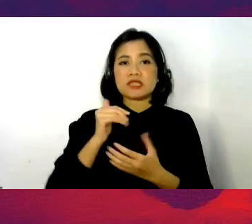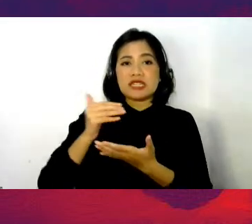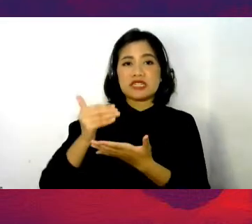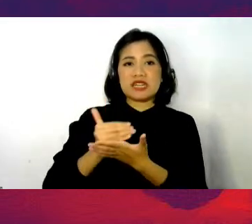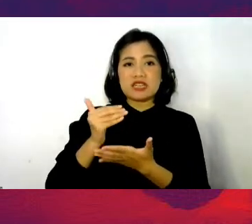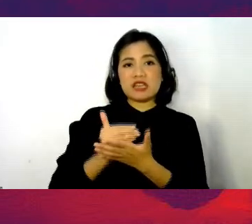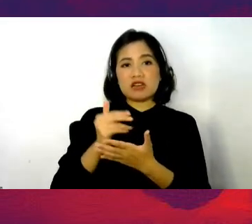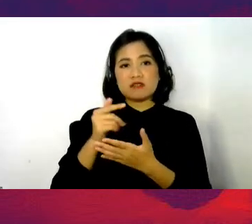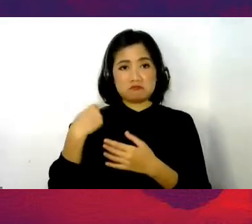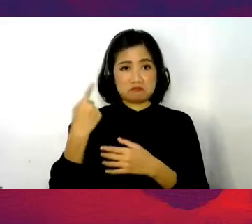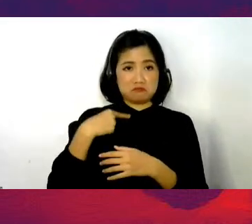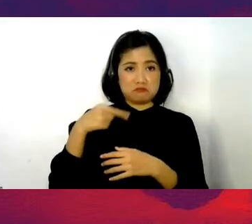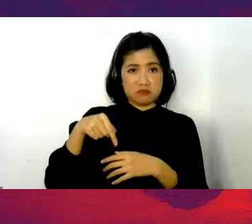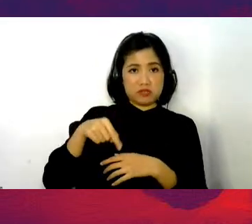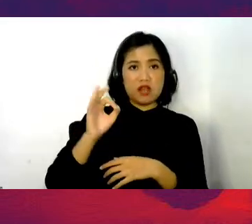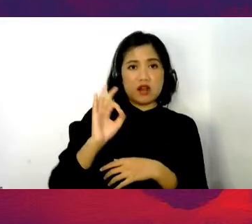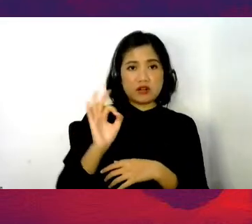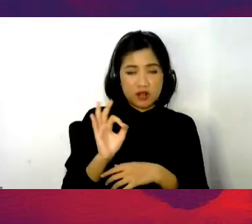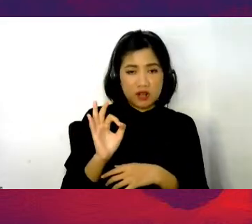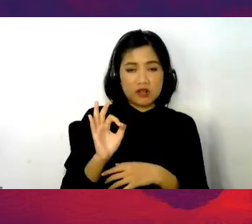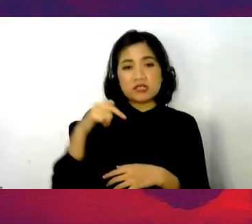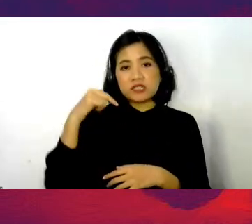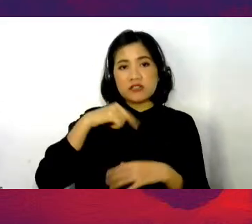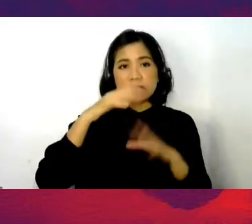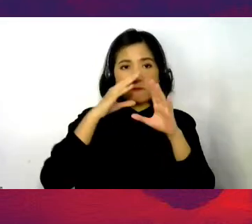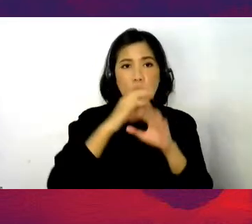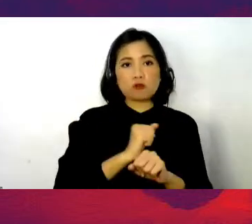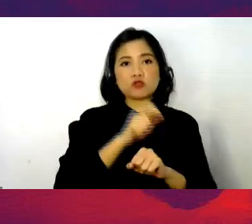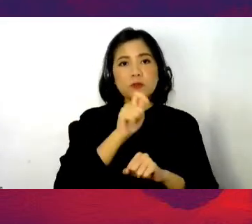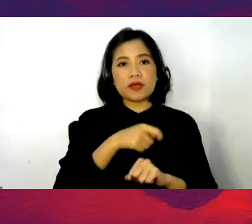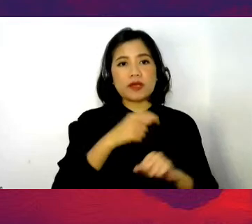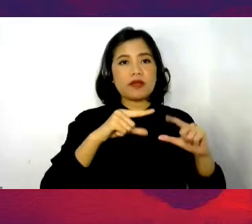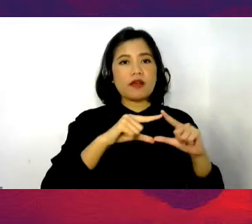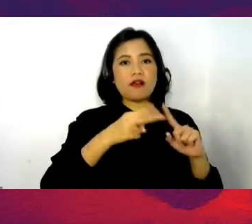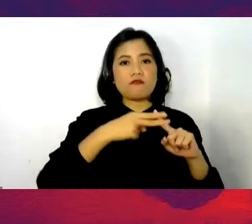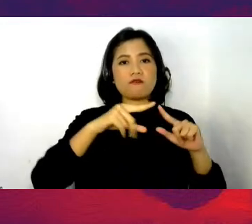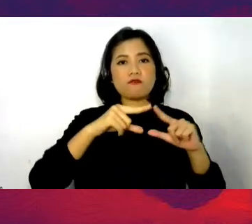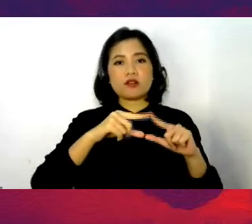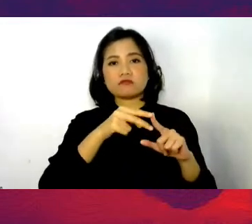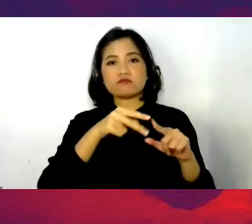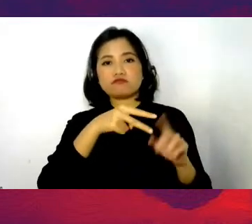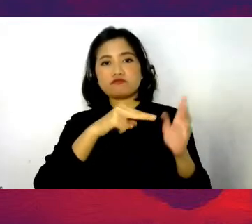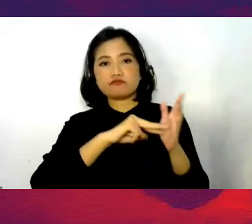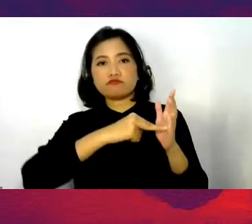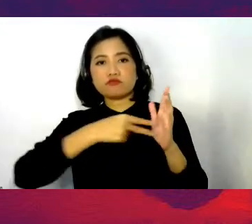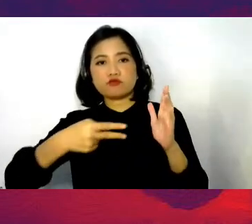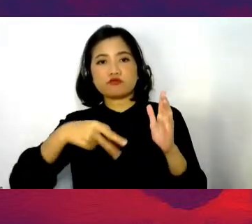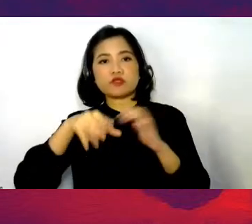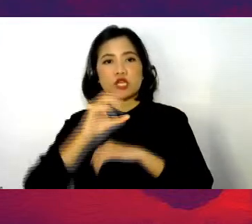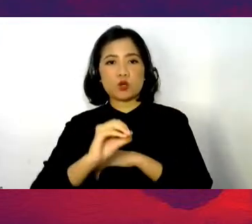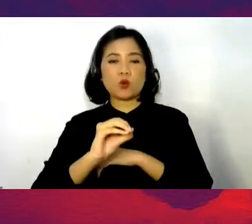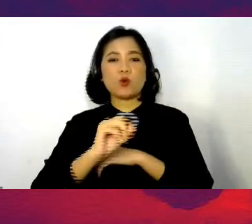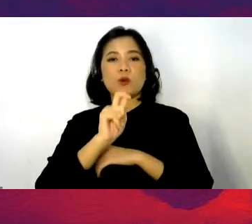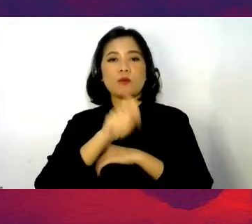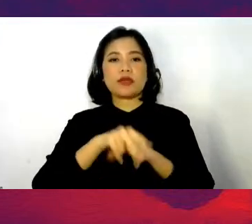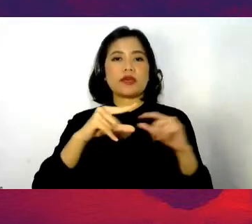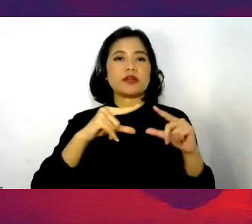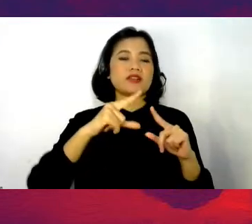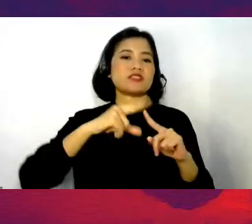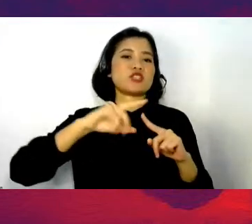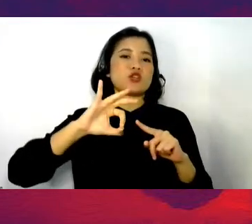Person 3 is. Does this make sense? You can translate this measure, this matrix, into a